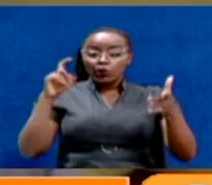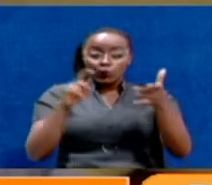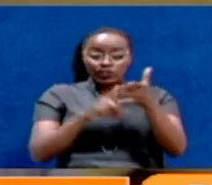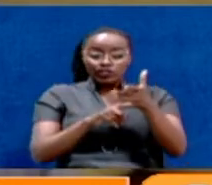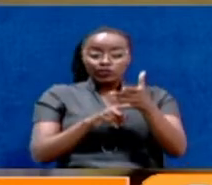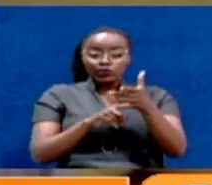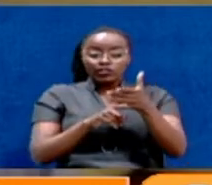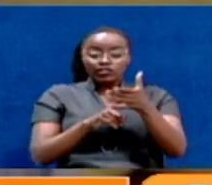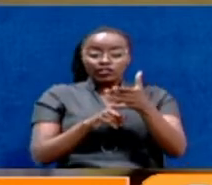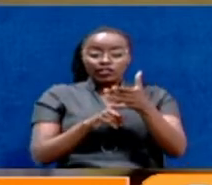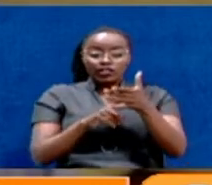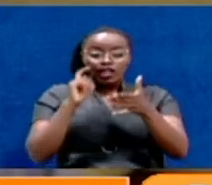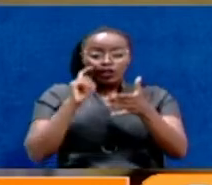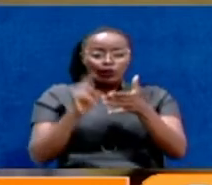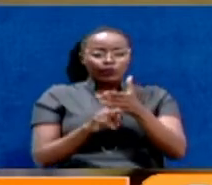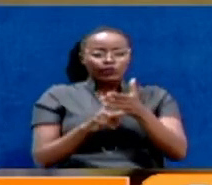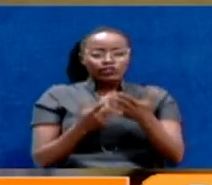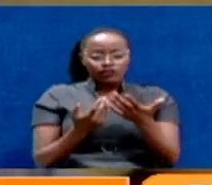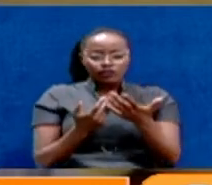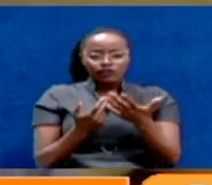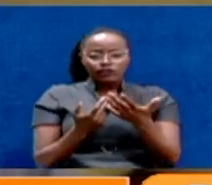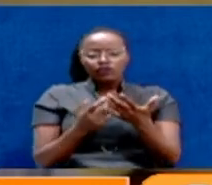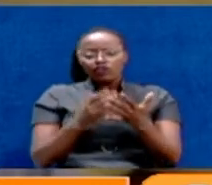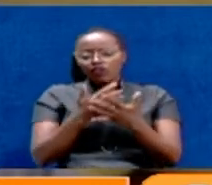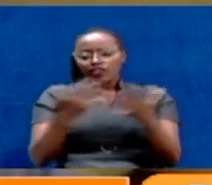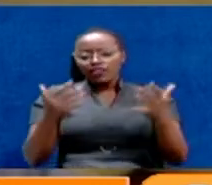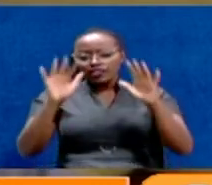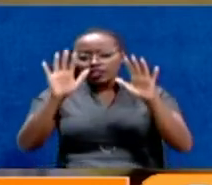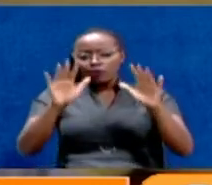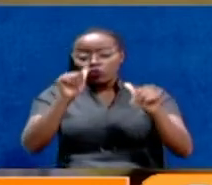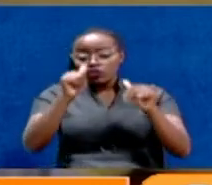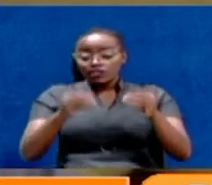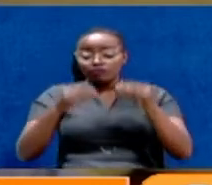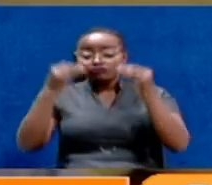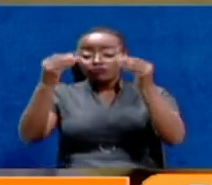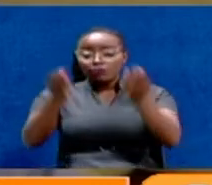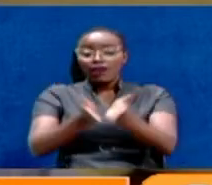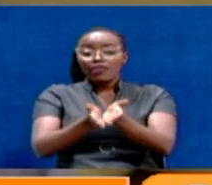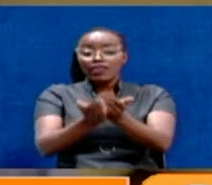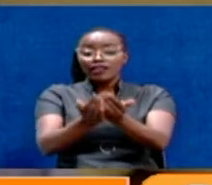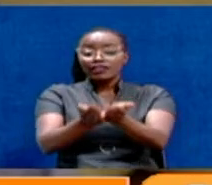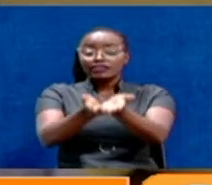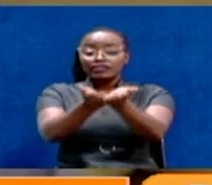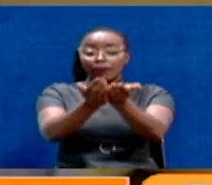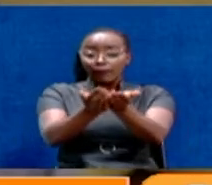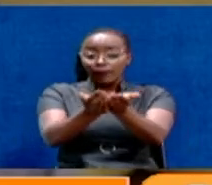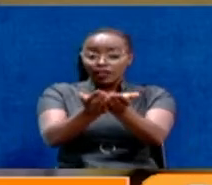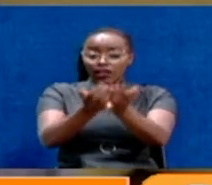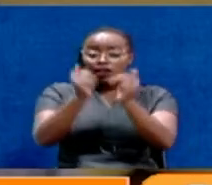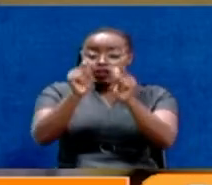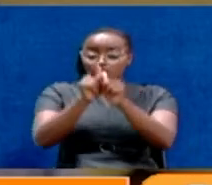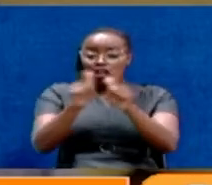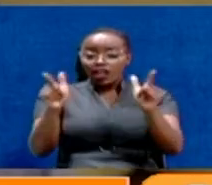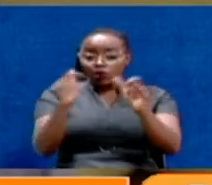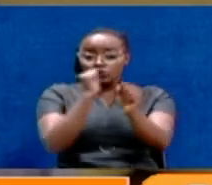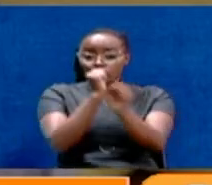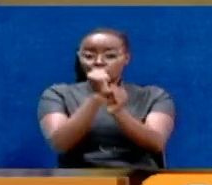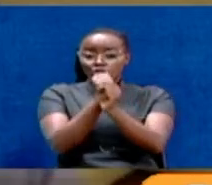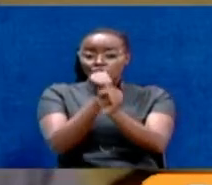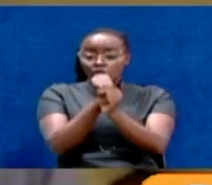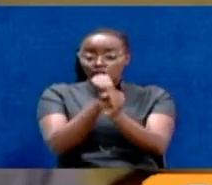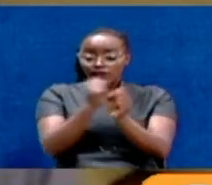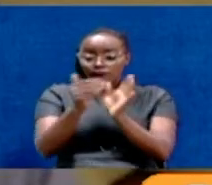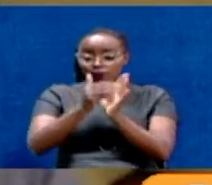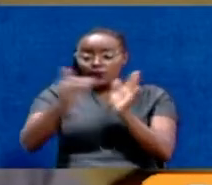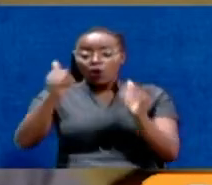of the auxiliary services, the one that supply the ship, to be allowed to operate at the